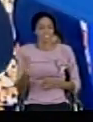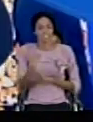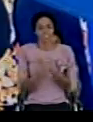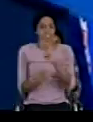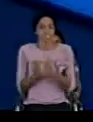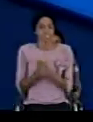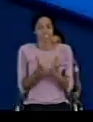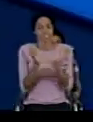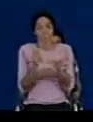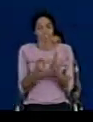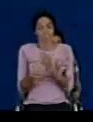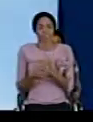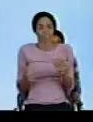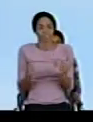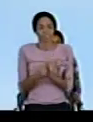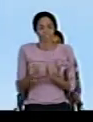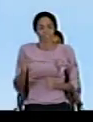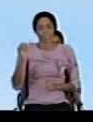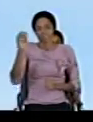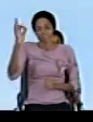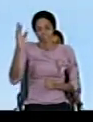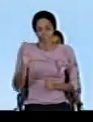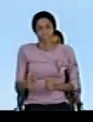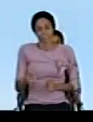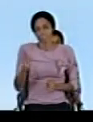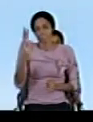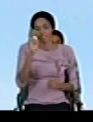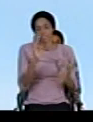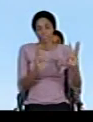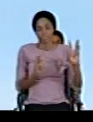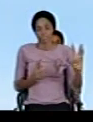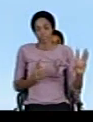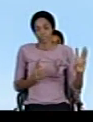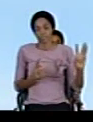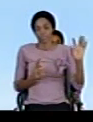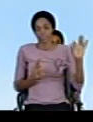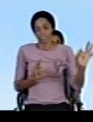begin with worship and praises led